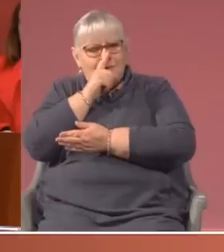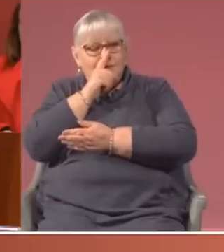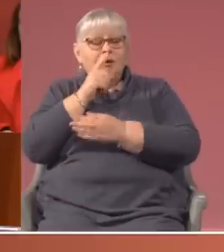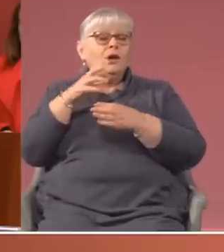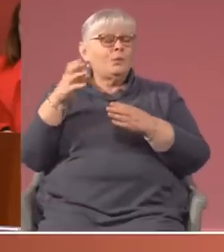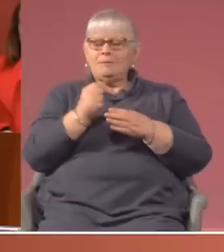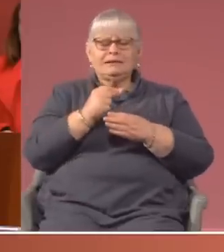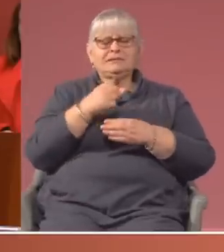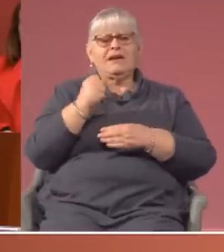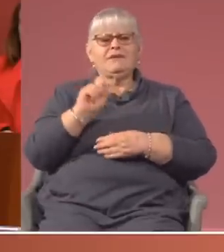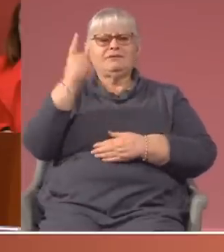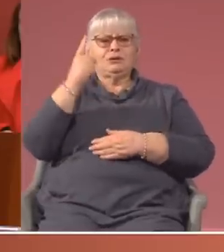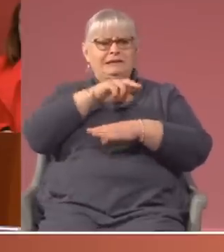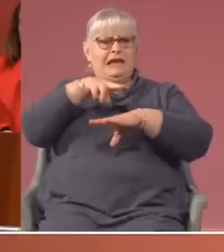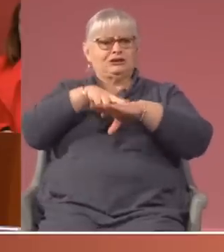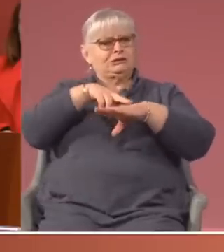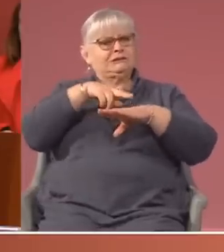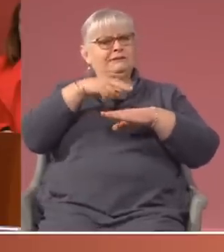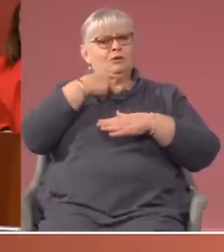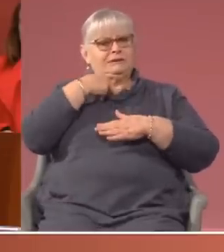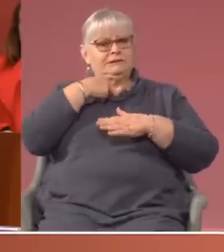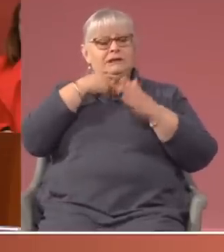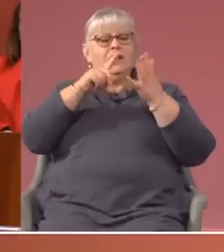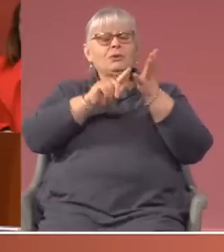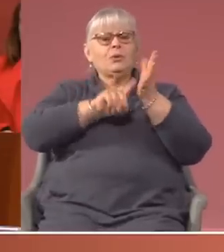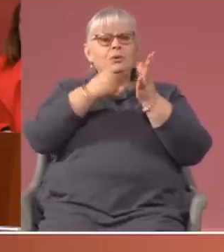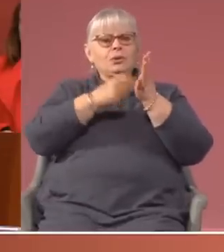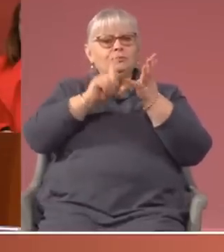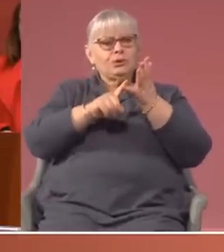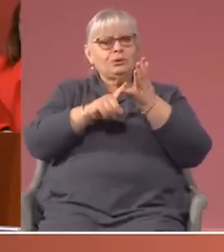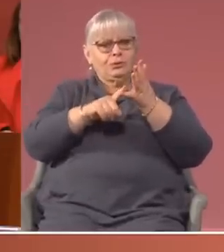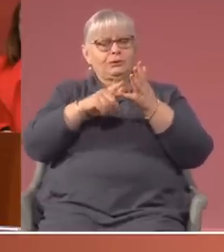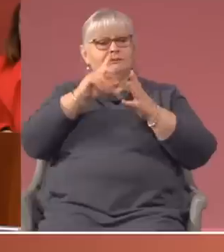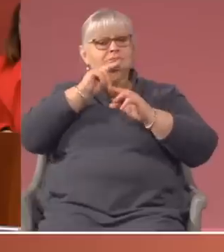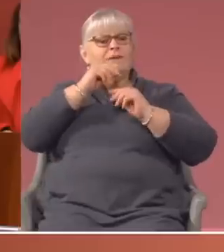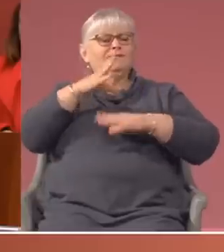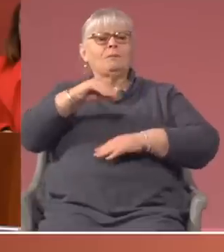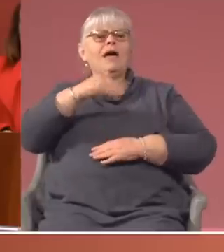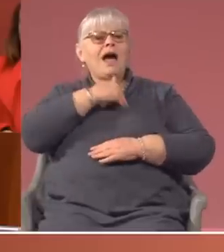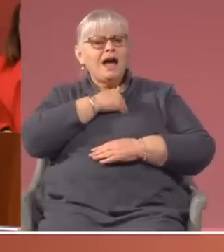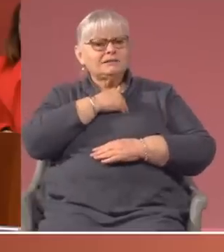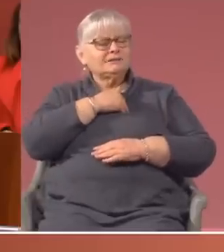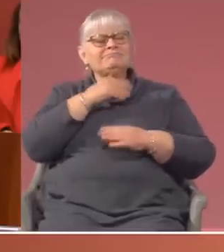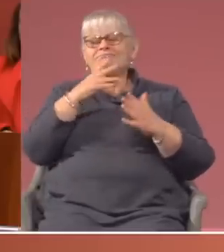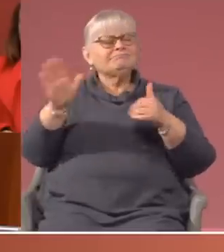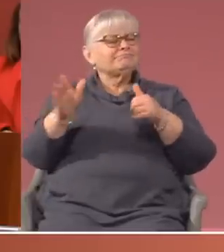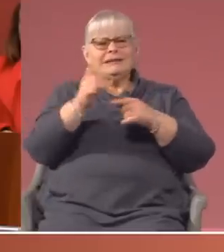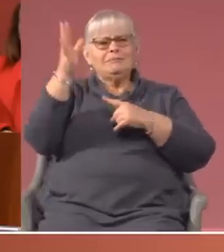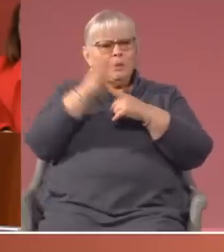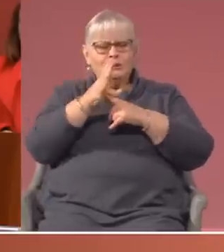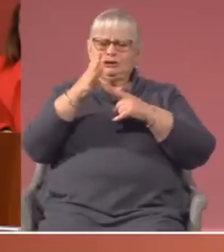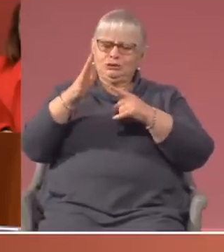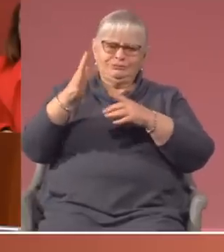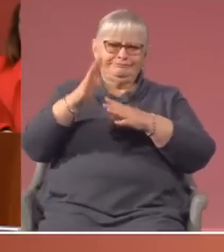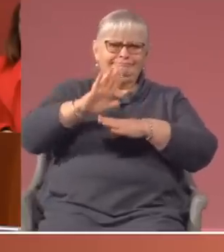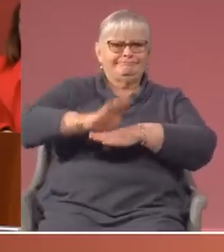voice to Parliament. The Uluru Statement from the Heart is a generous offer to all Australians to enshrine a voice that